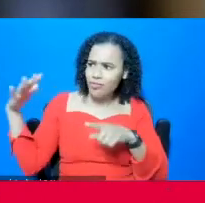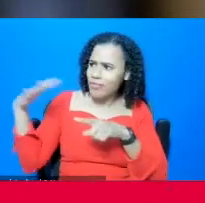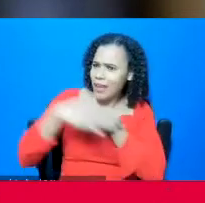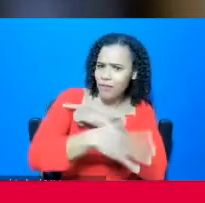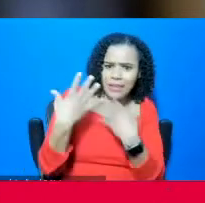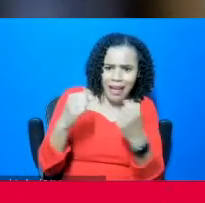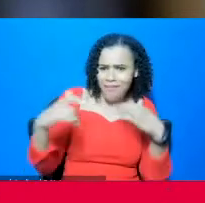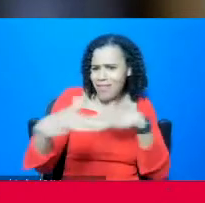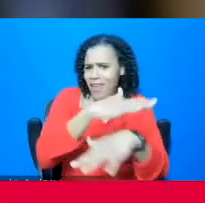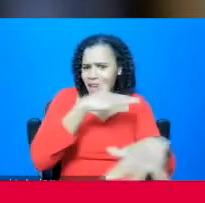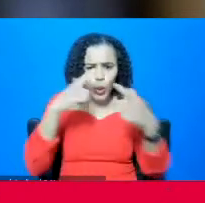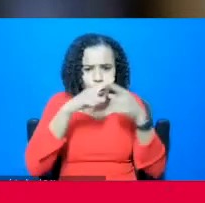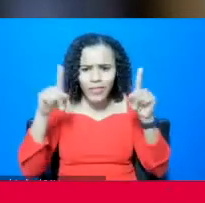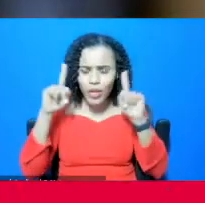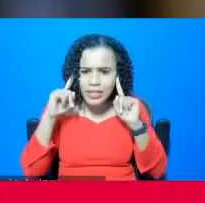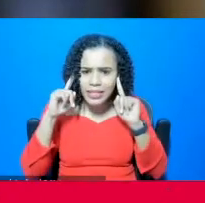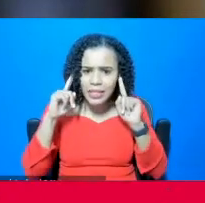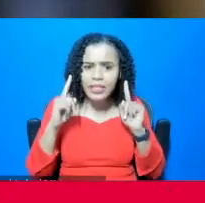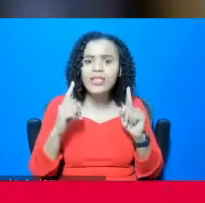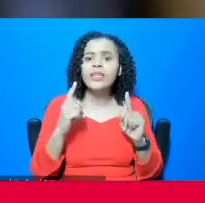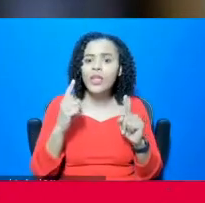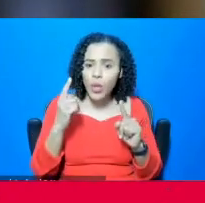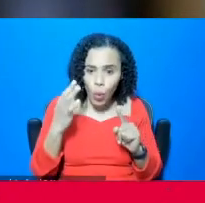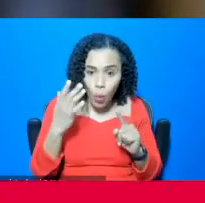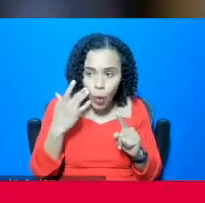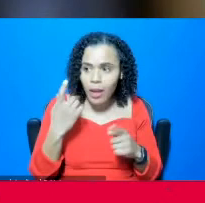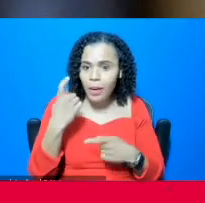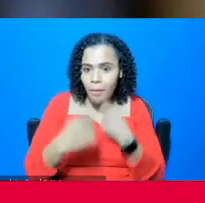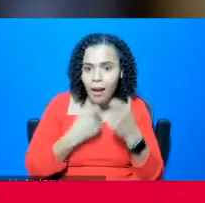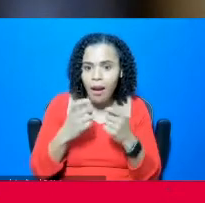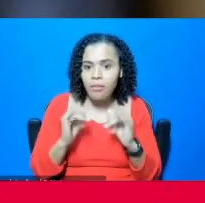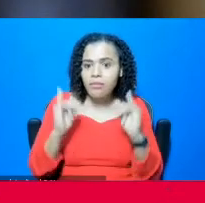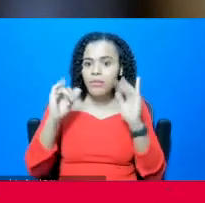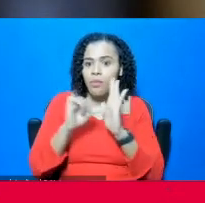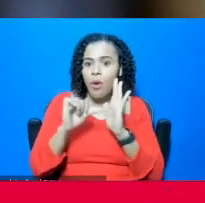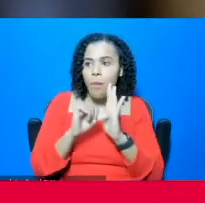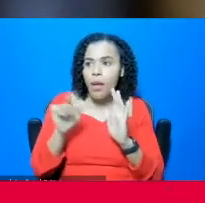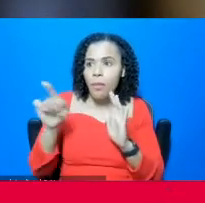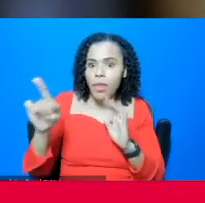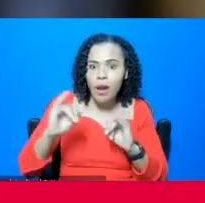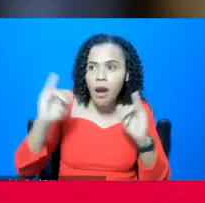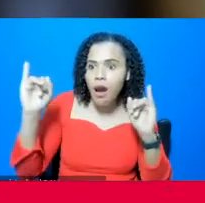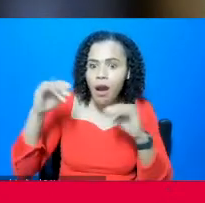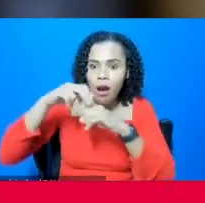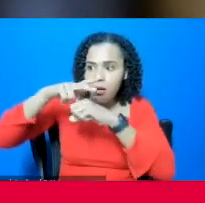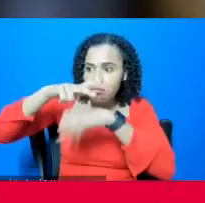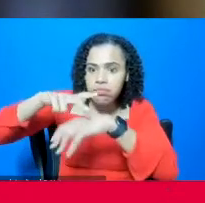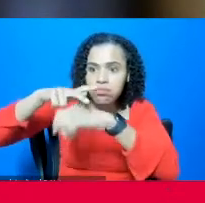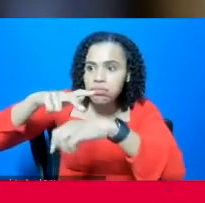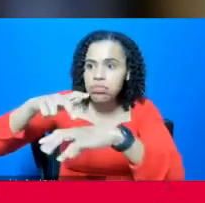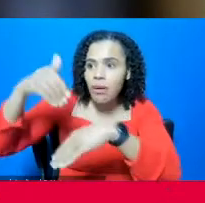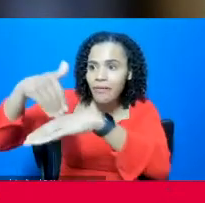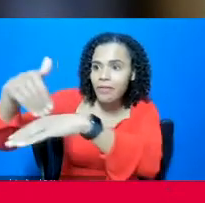as those impacts have more wider concerns, will then distance themselves and dissolve themselves of any responsibility of